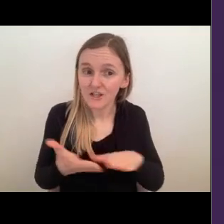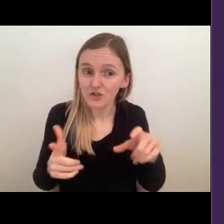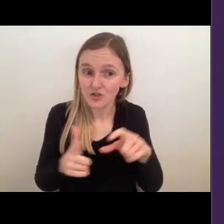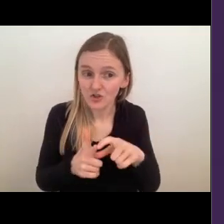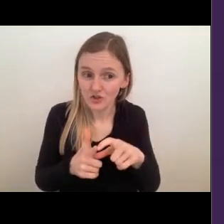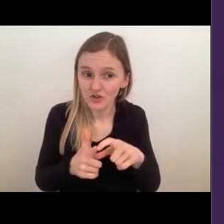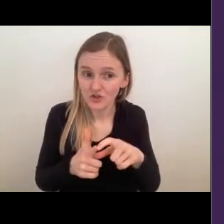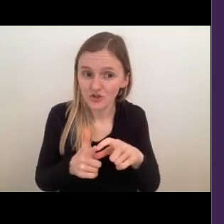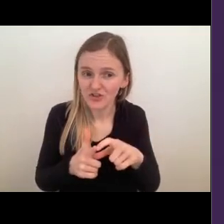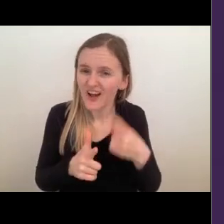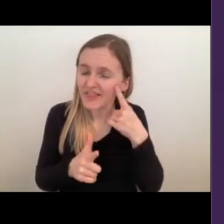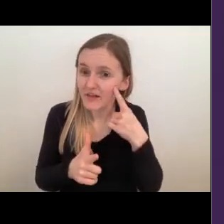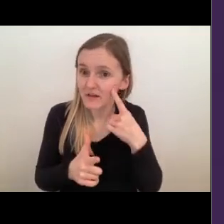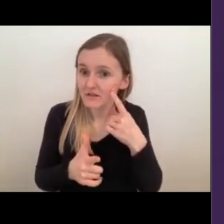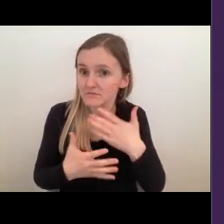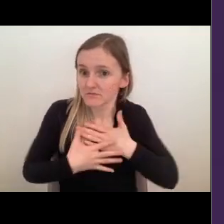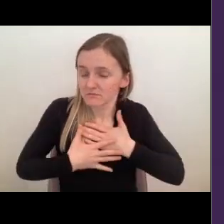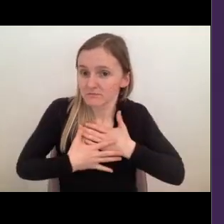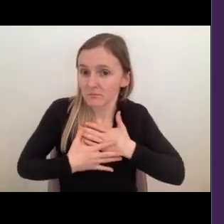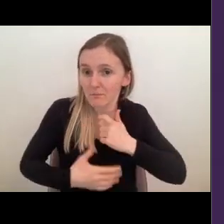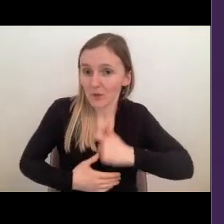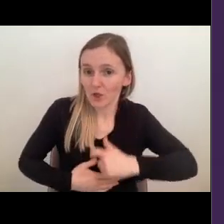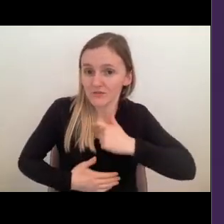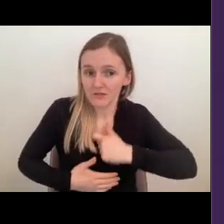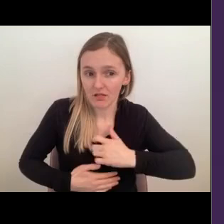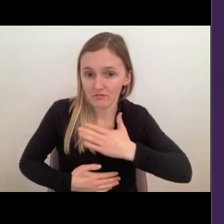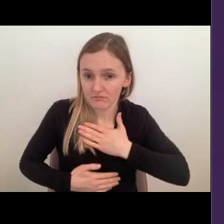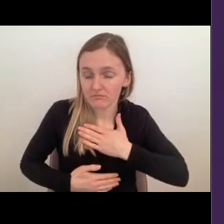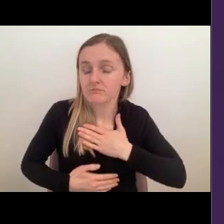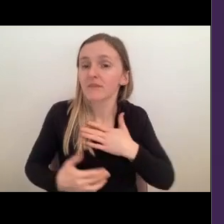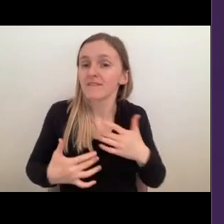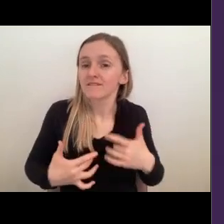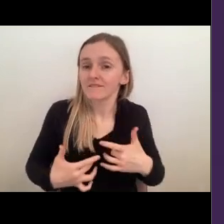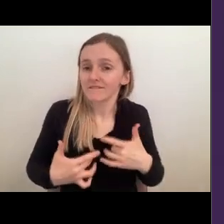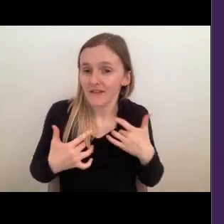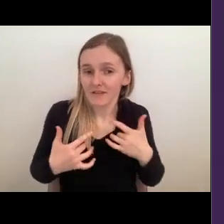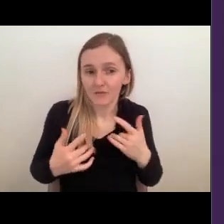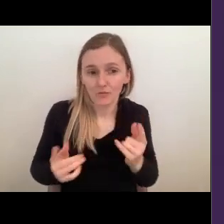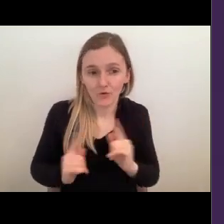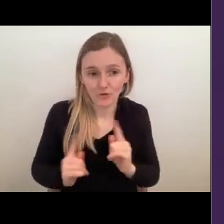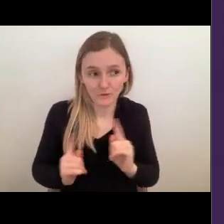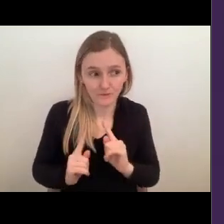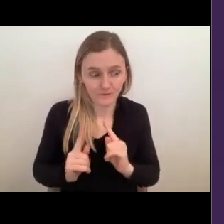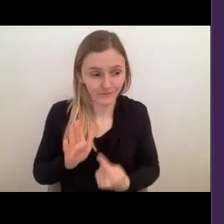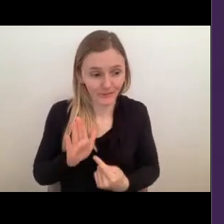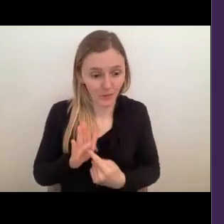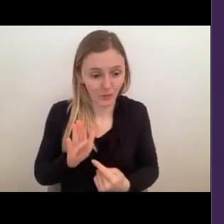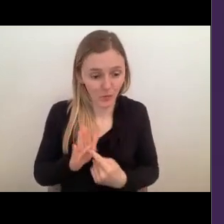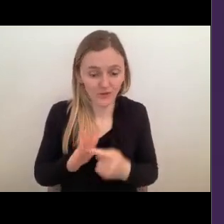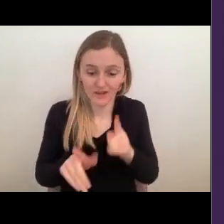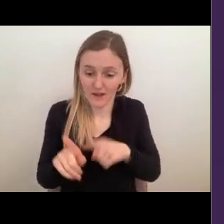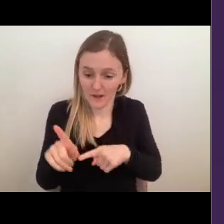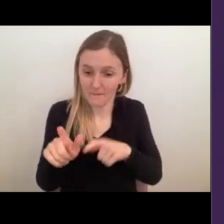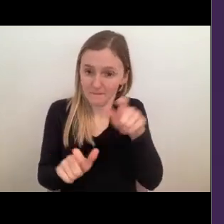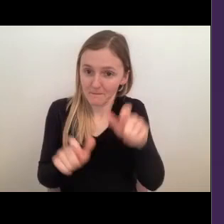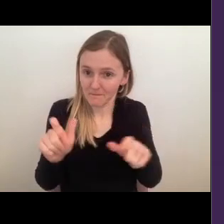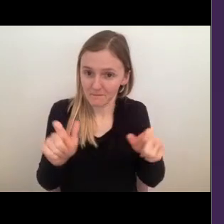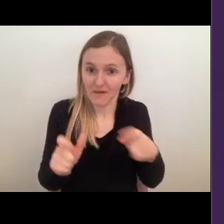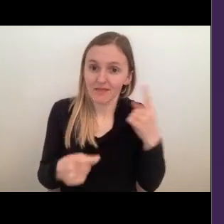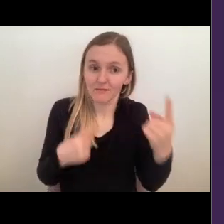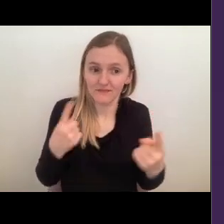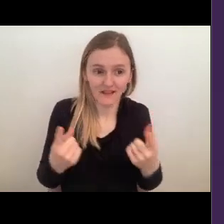very personal view, but for me personally, I feel it's important for our young people to, be able to